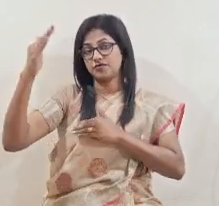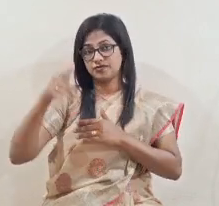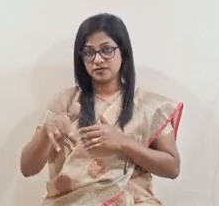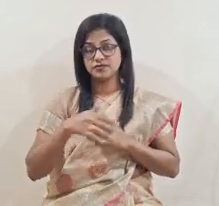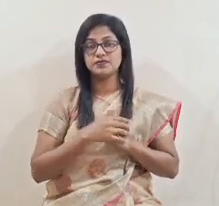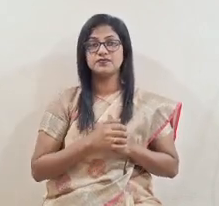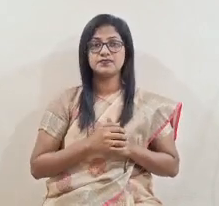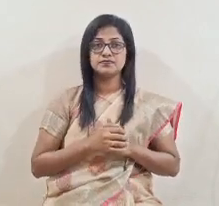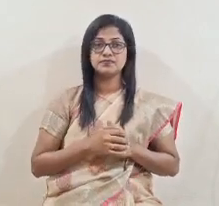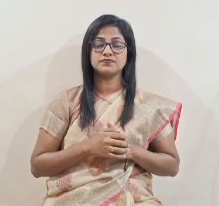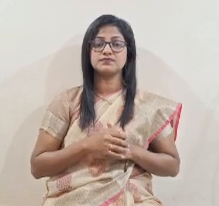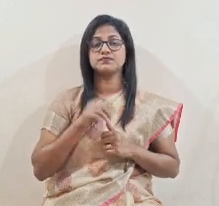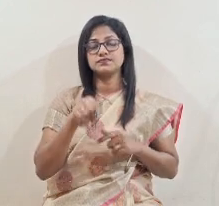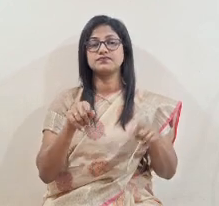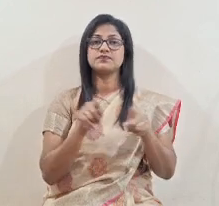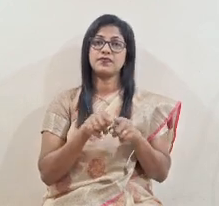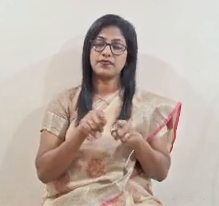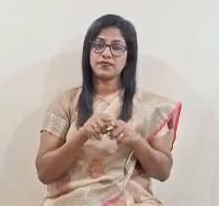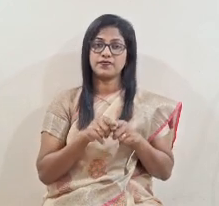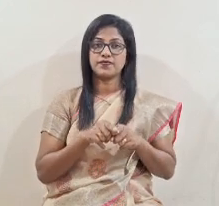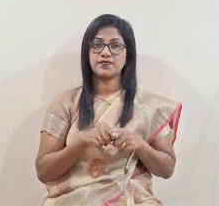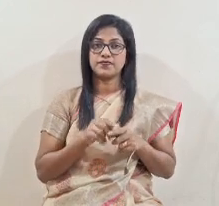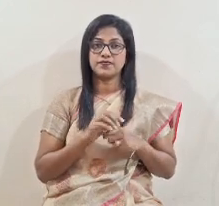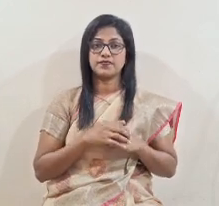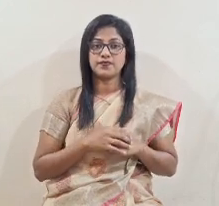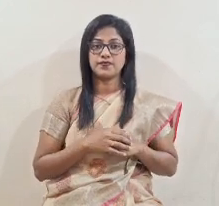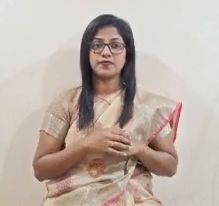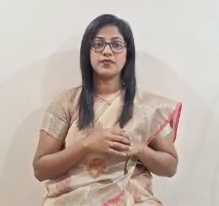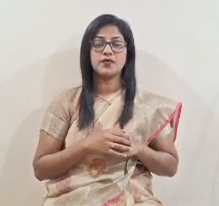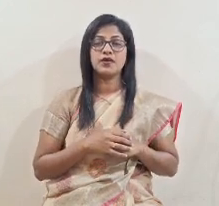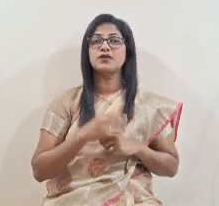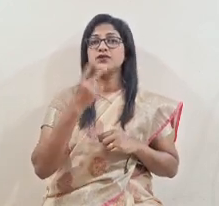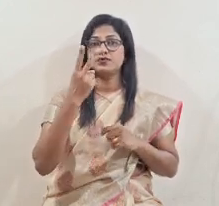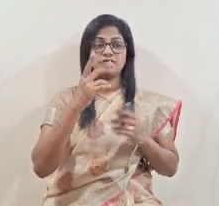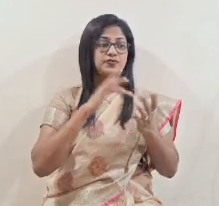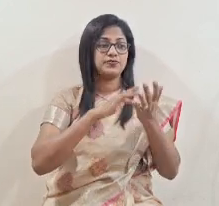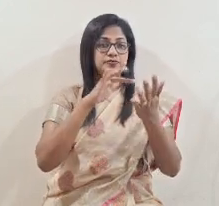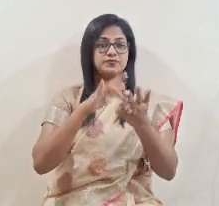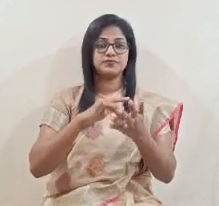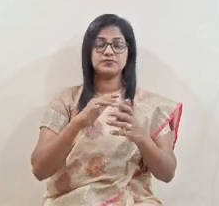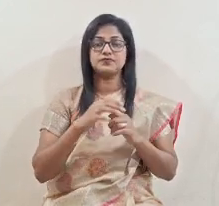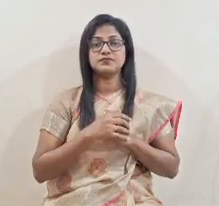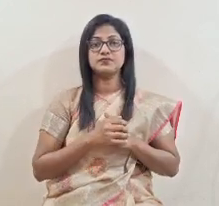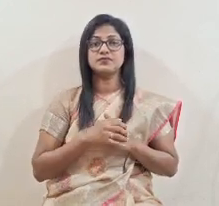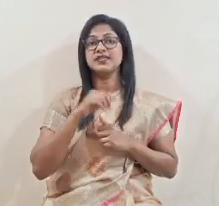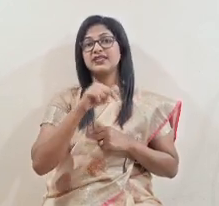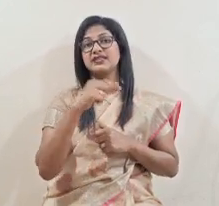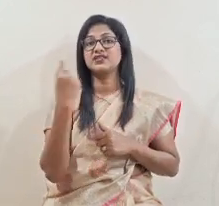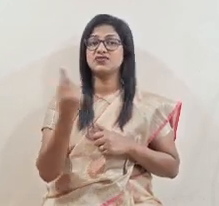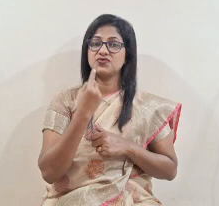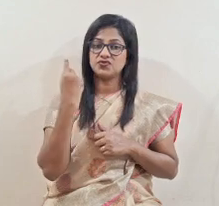and it also becomes and for 2 areas it also is because of the